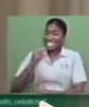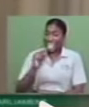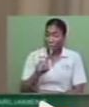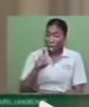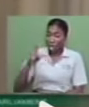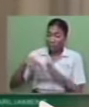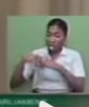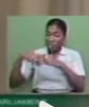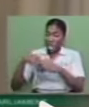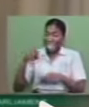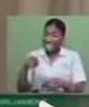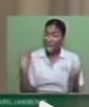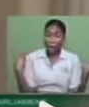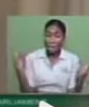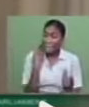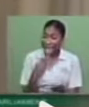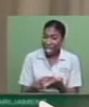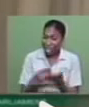times worse.